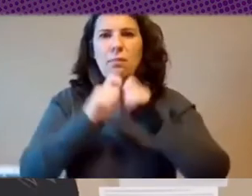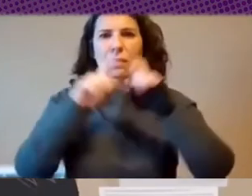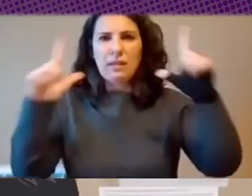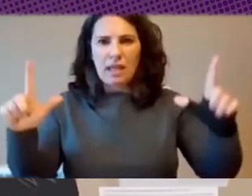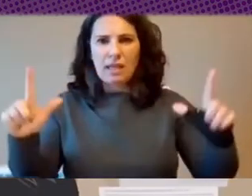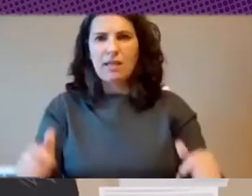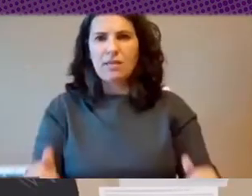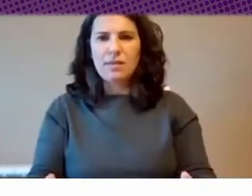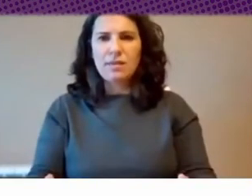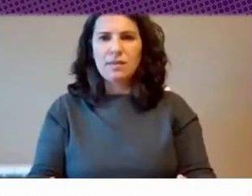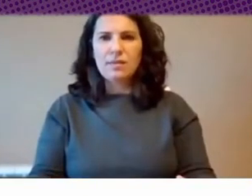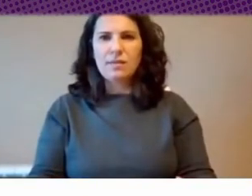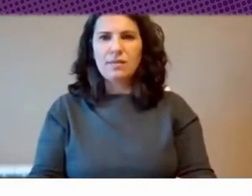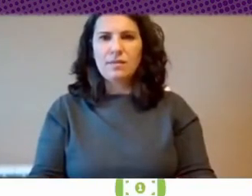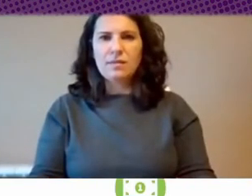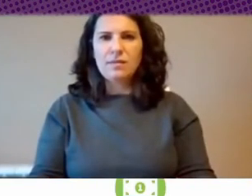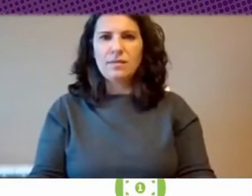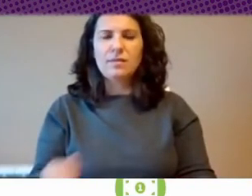No. Okay, nevermind.